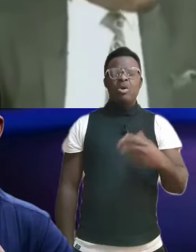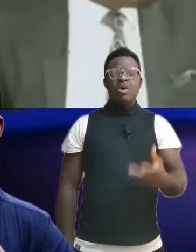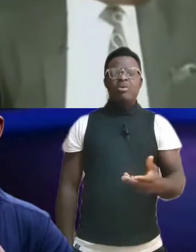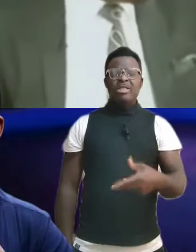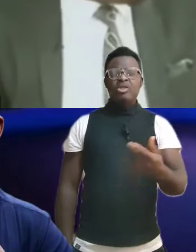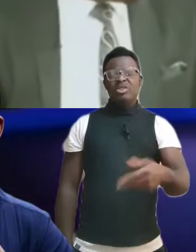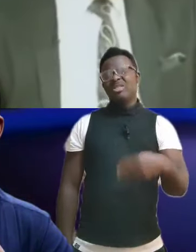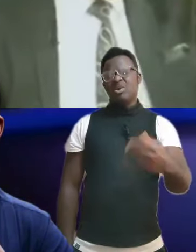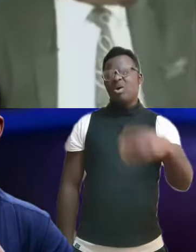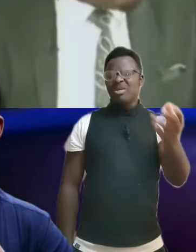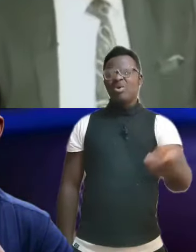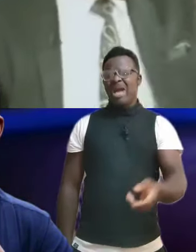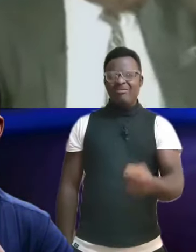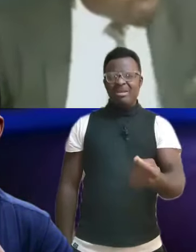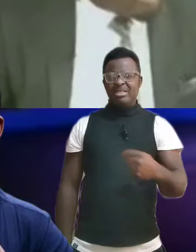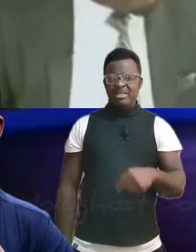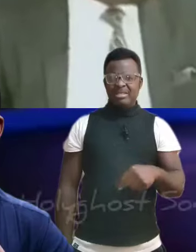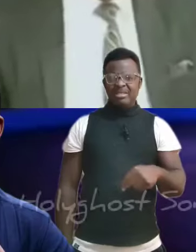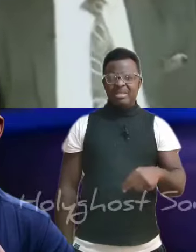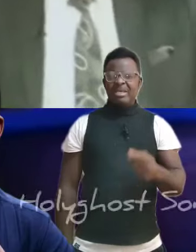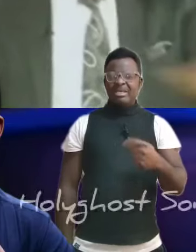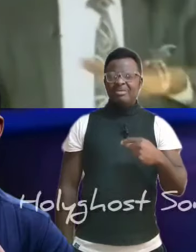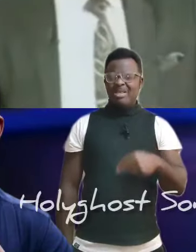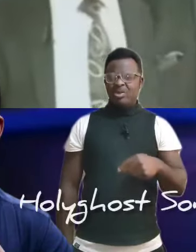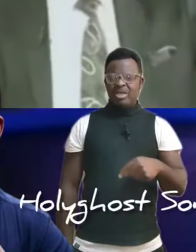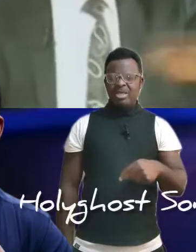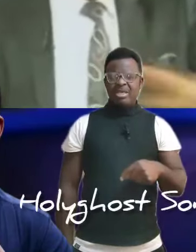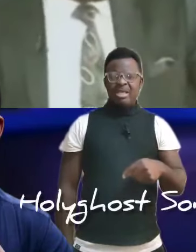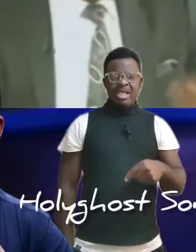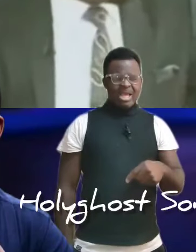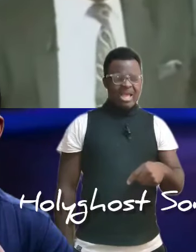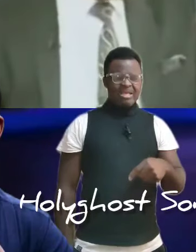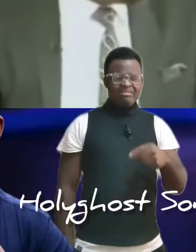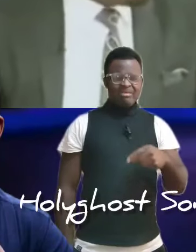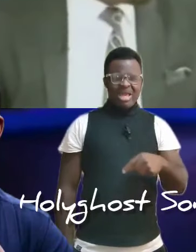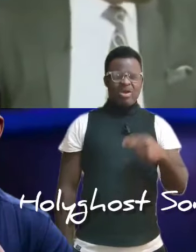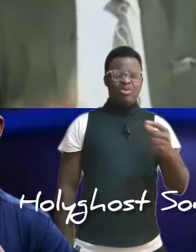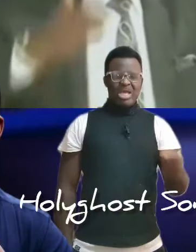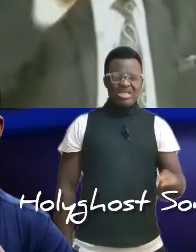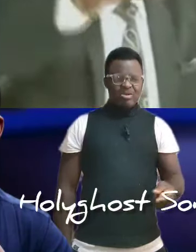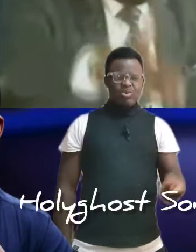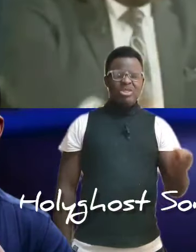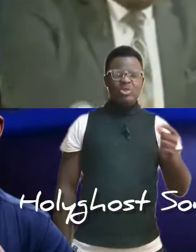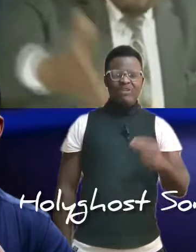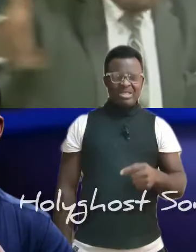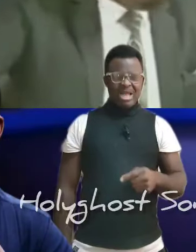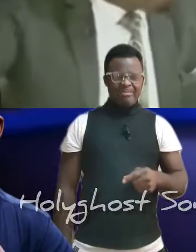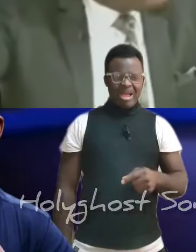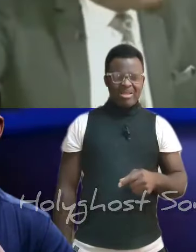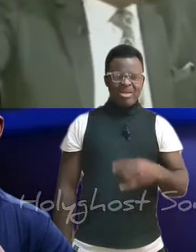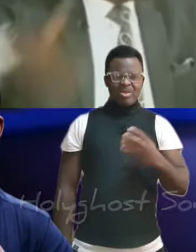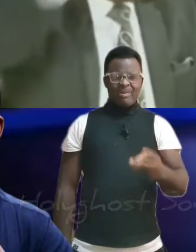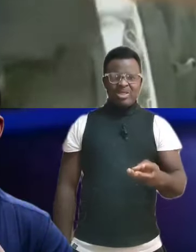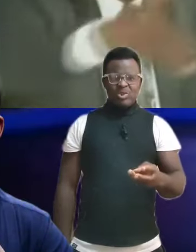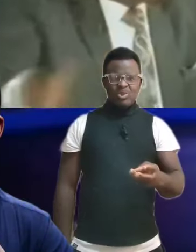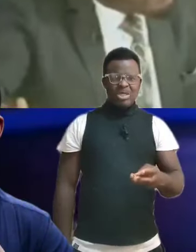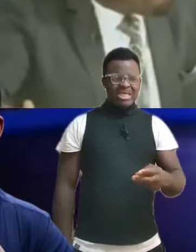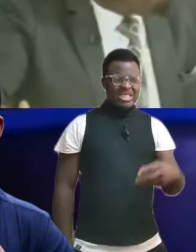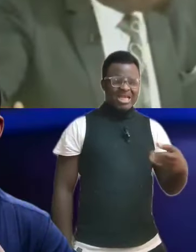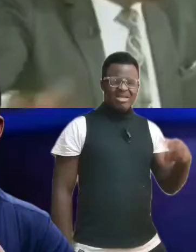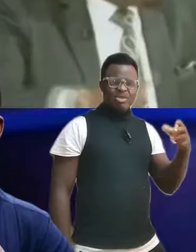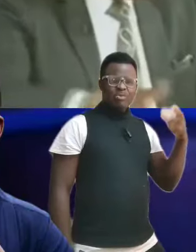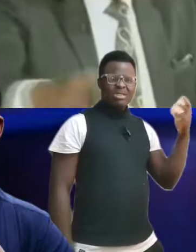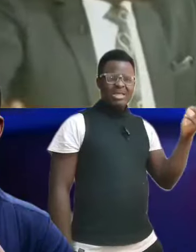freedom of assembly and association and protest is constitutional. There is, we don't need to speak too much grammar about it. President Buhari in